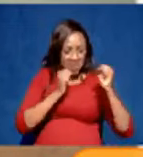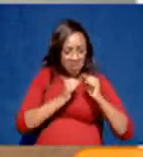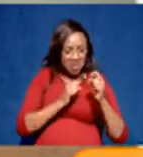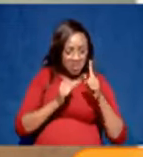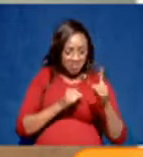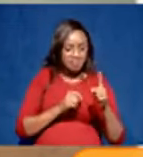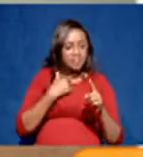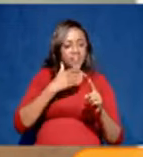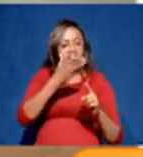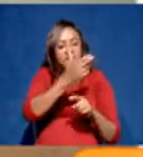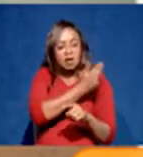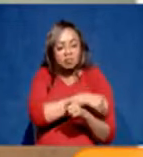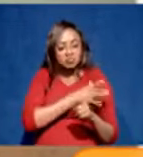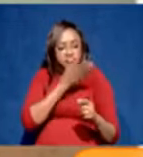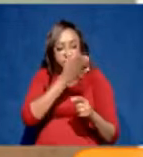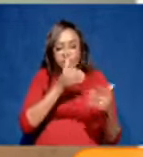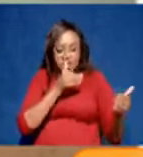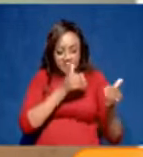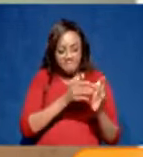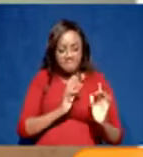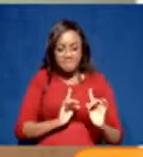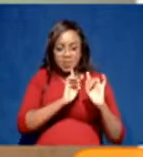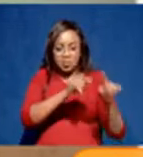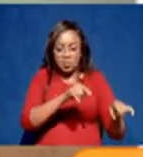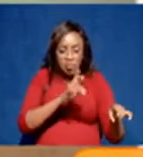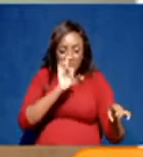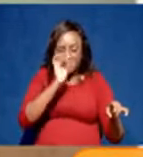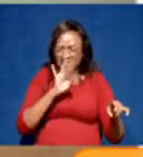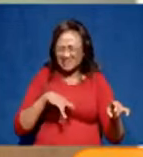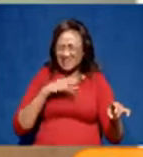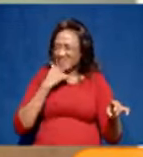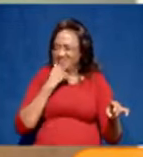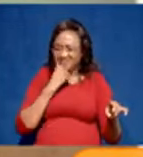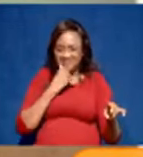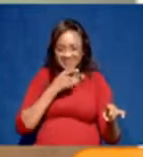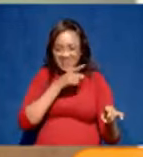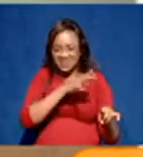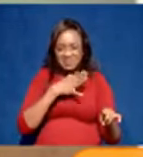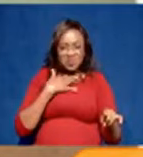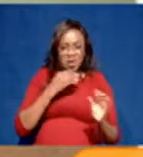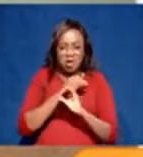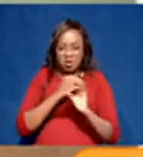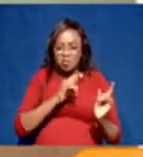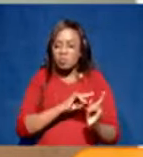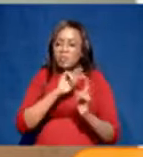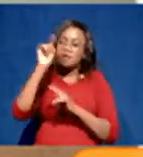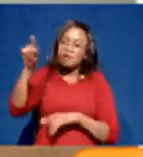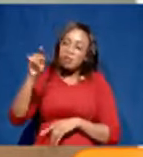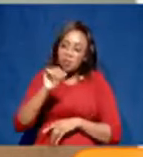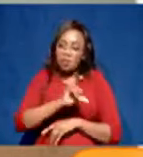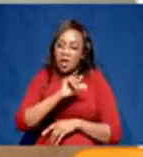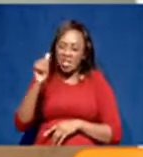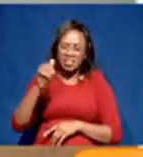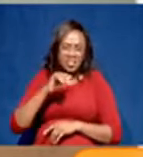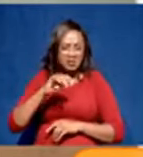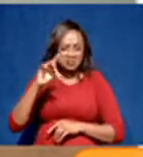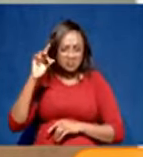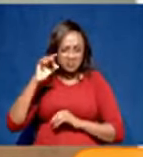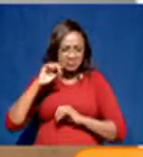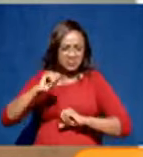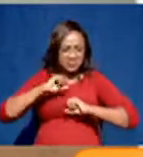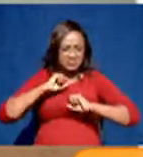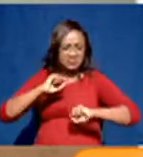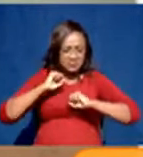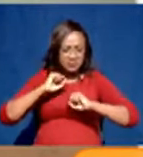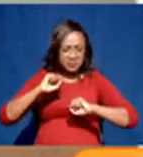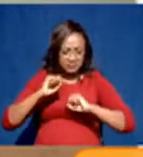to you. But should you decide you don't want the dispensary next to you, you want to go to a high-end private facility,